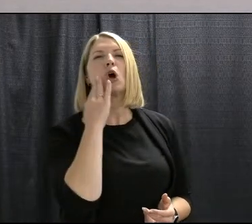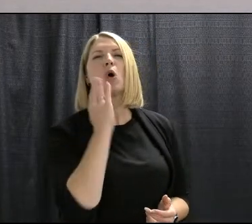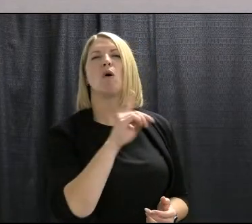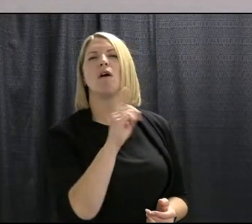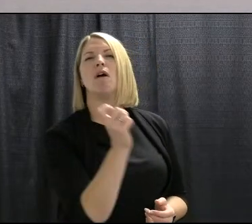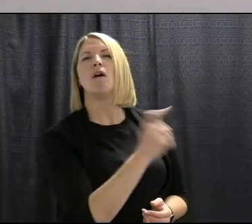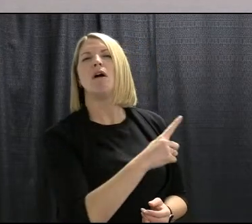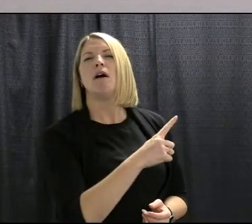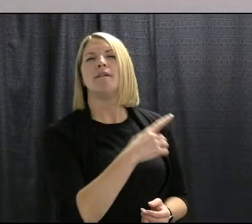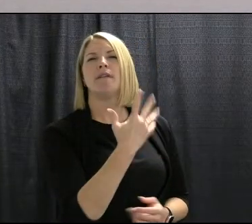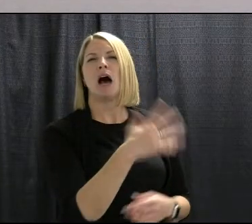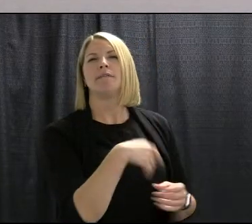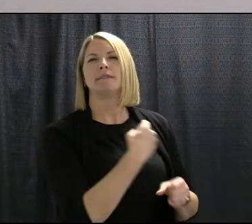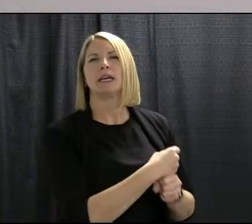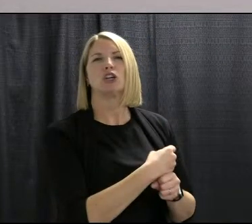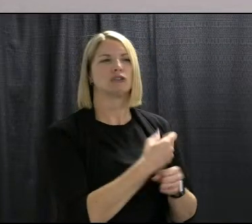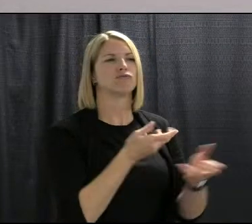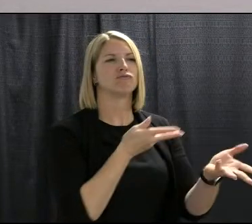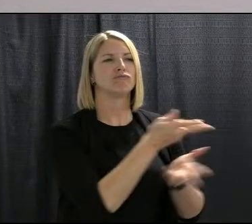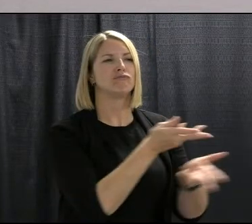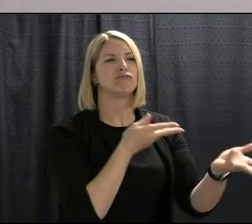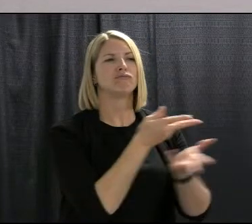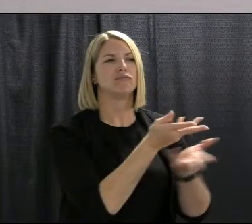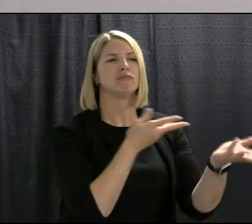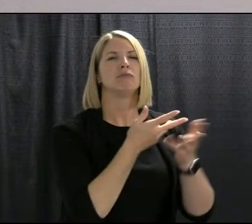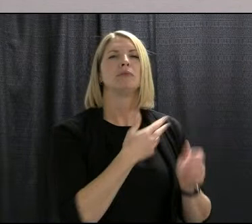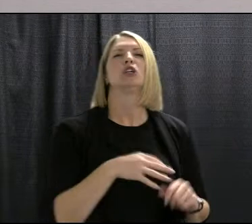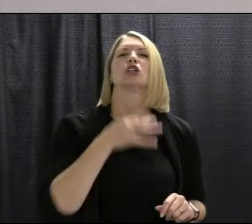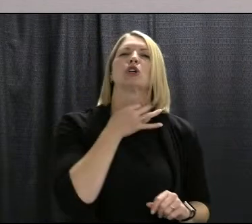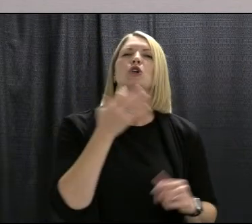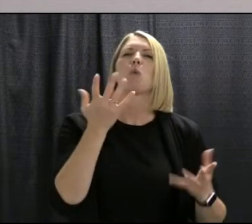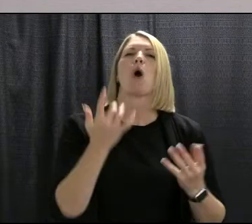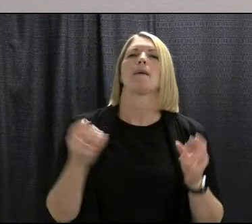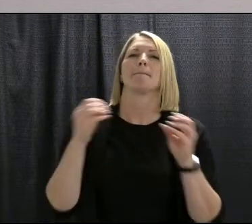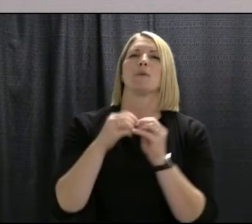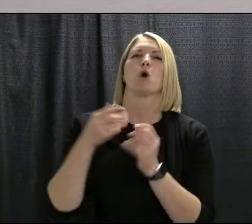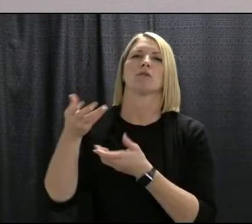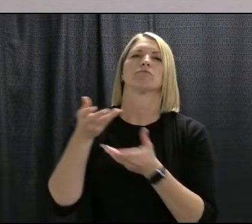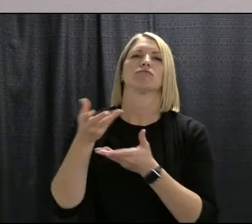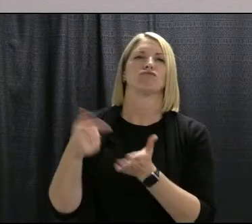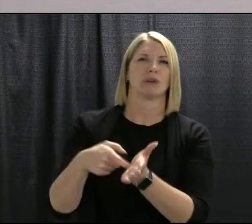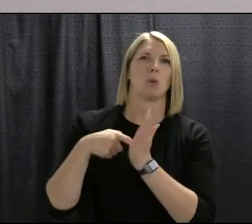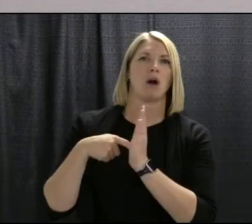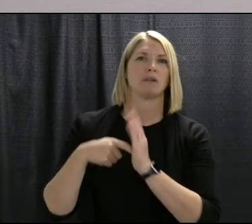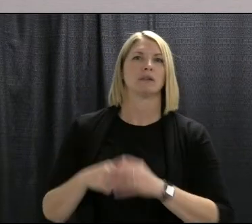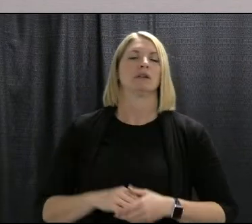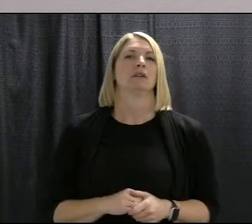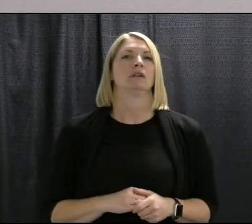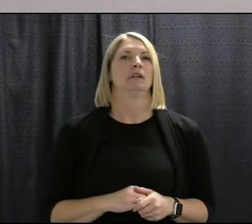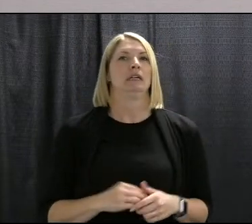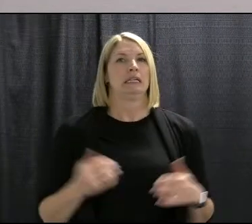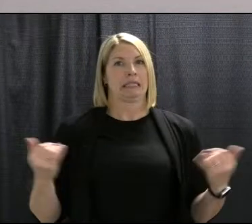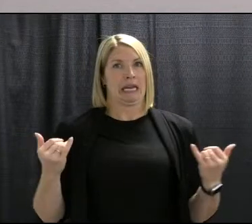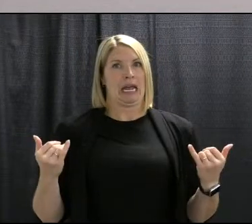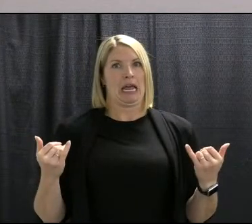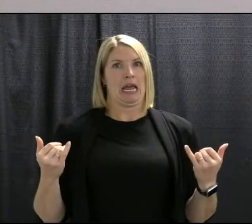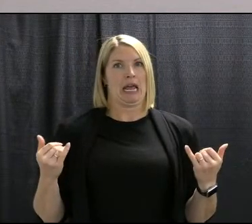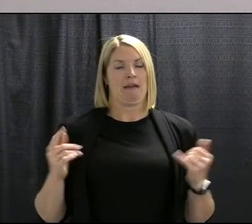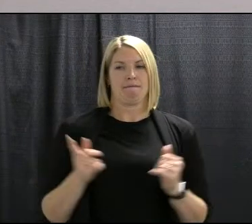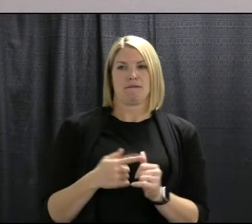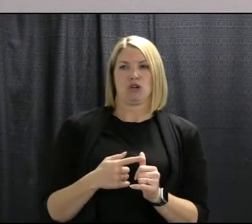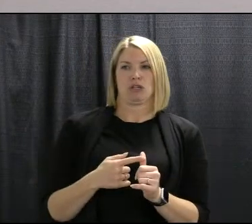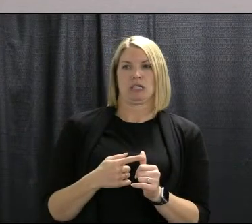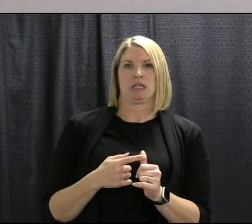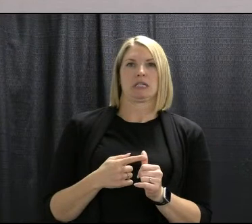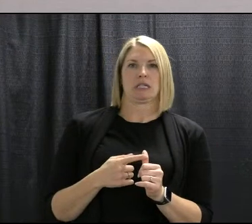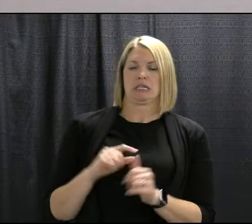these various groups on this. Why do you need to do more consultation? Well, as you can appreciate, today we're making history. Today is a